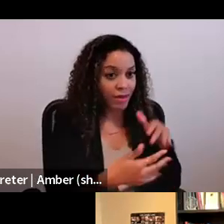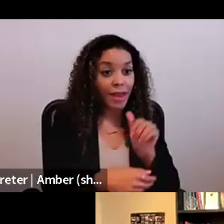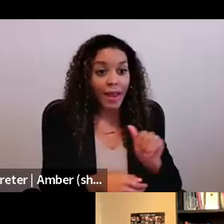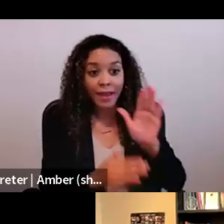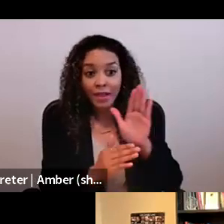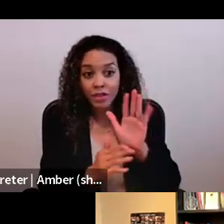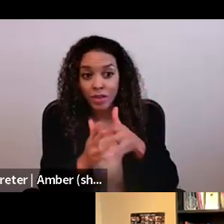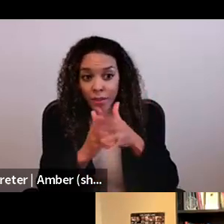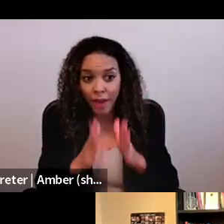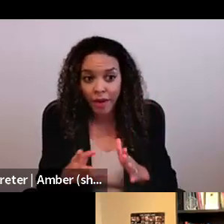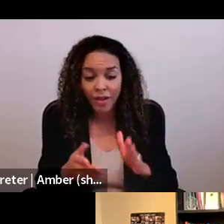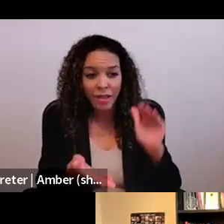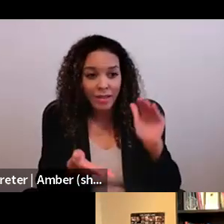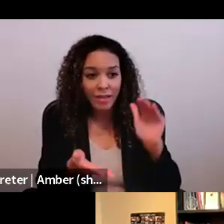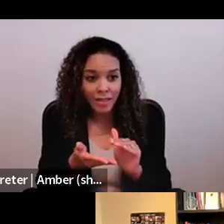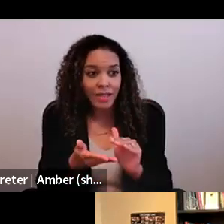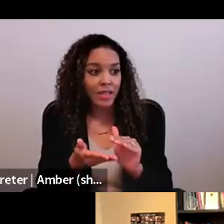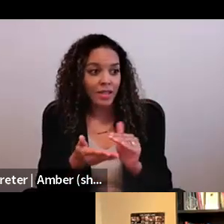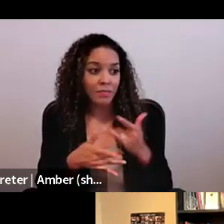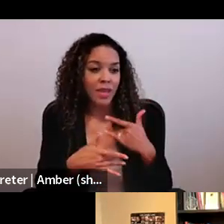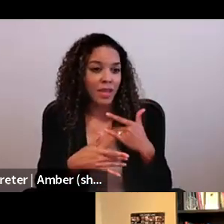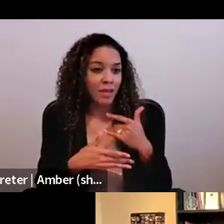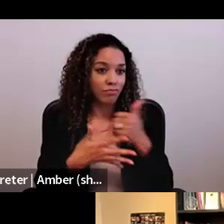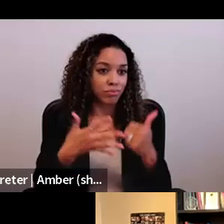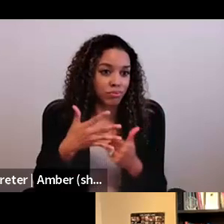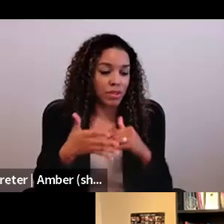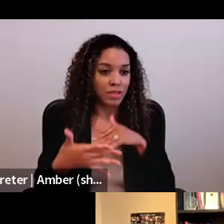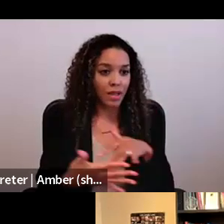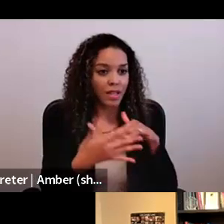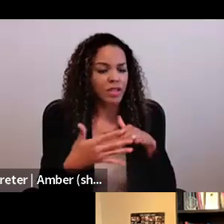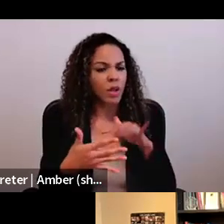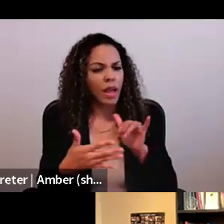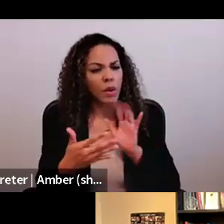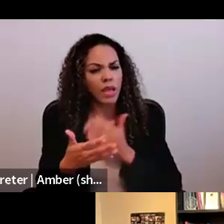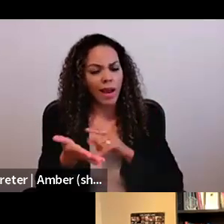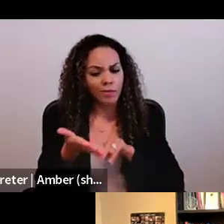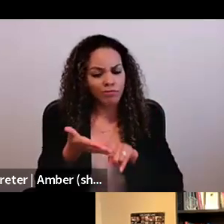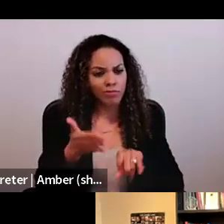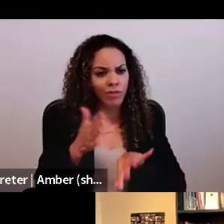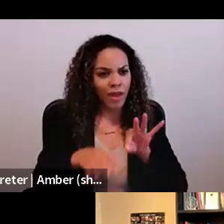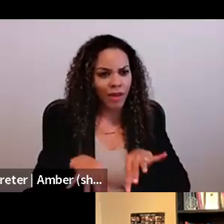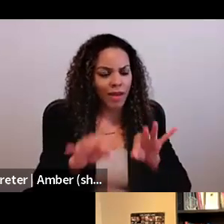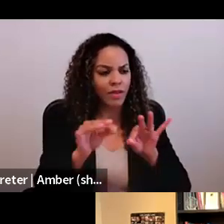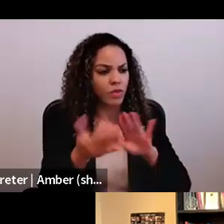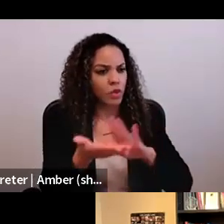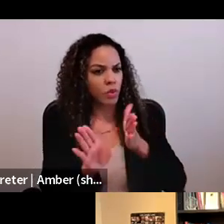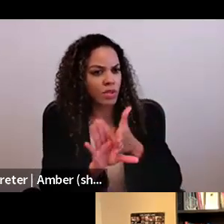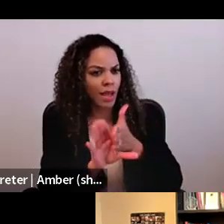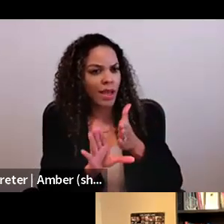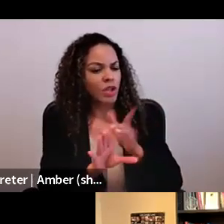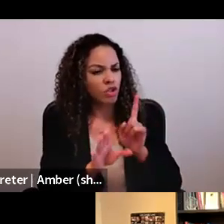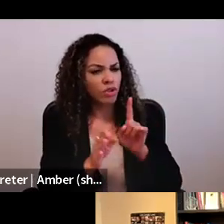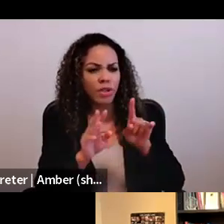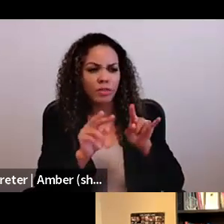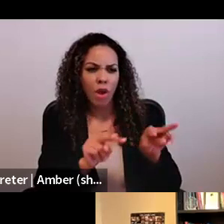students are the least studied. These are just some of their findings. These aspects of school psych research should be monitored for